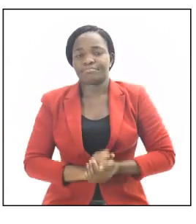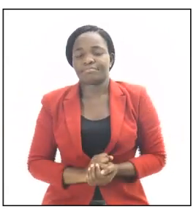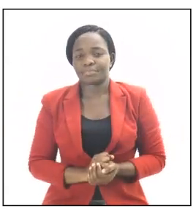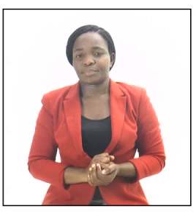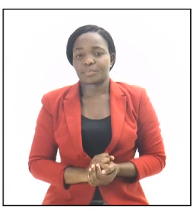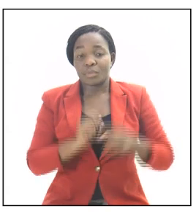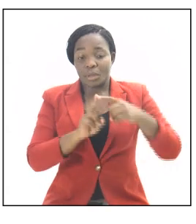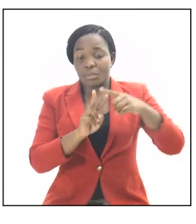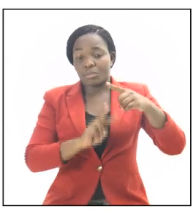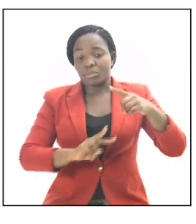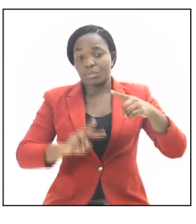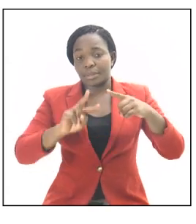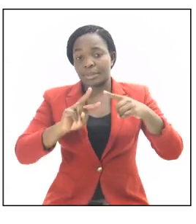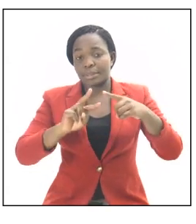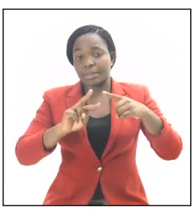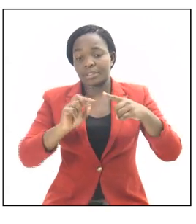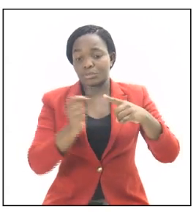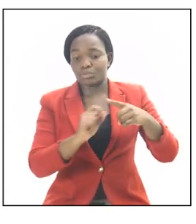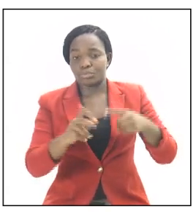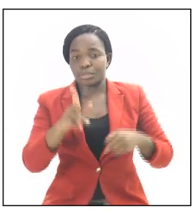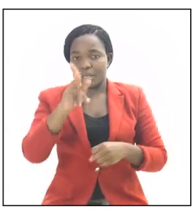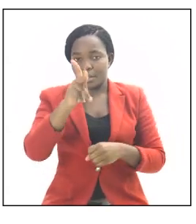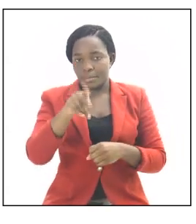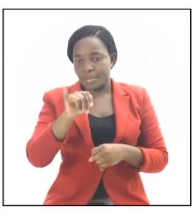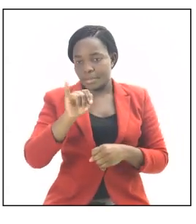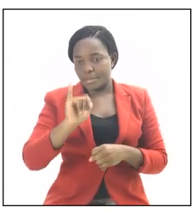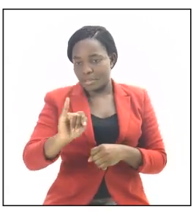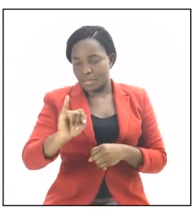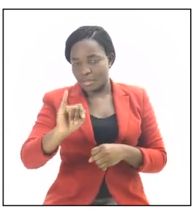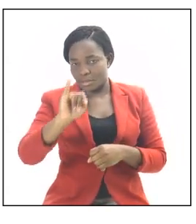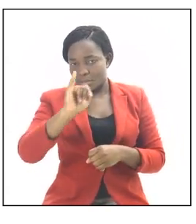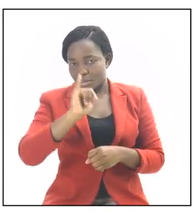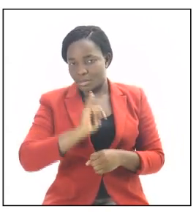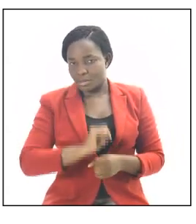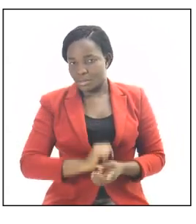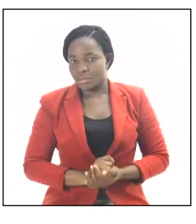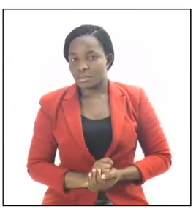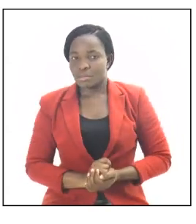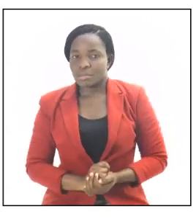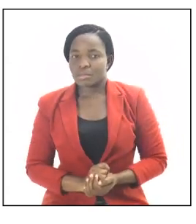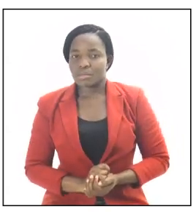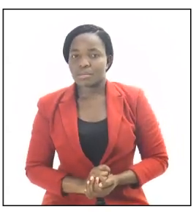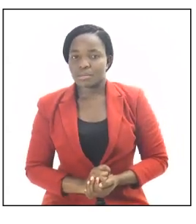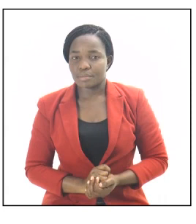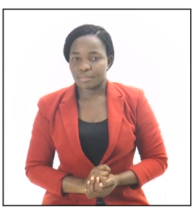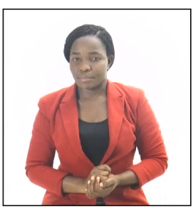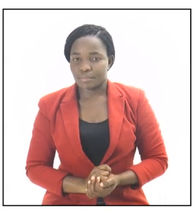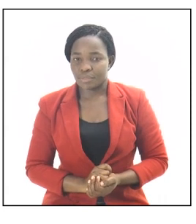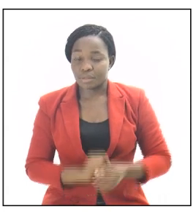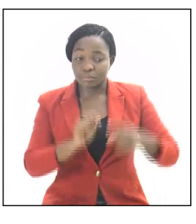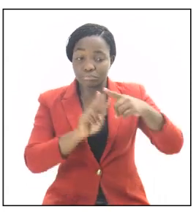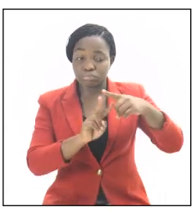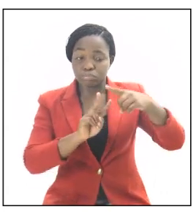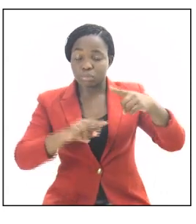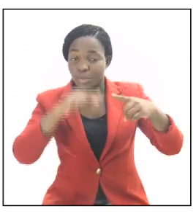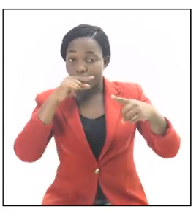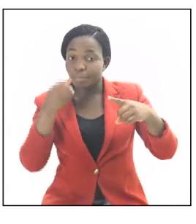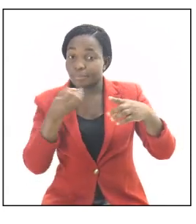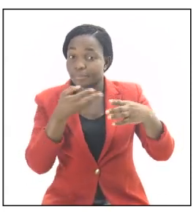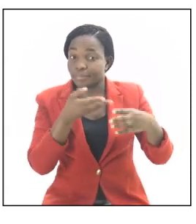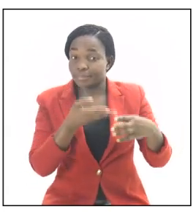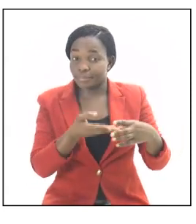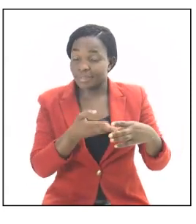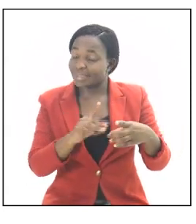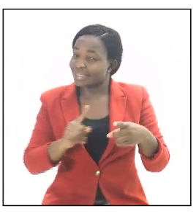written using this symbol, which is the letter P in Greek. It is called pi because this is the